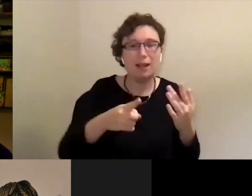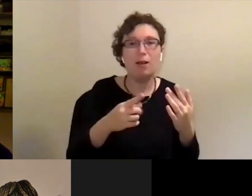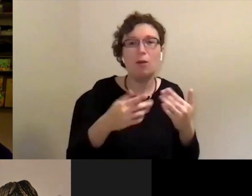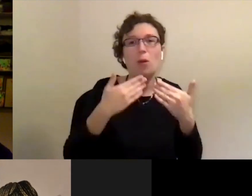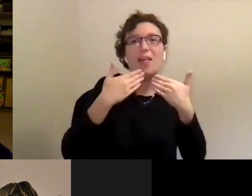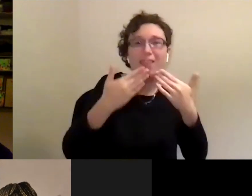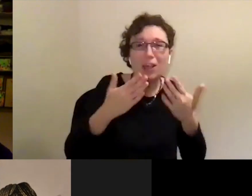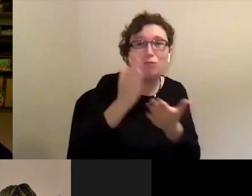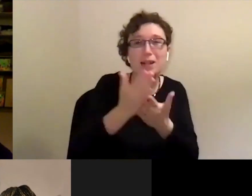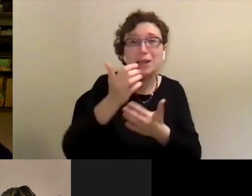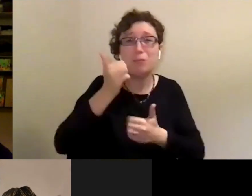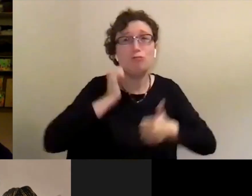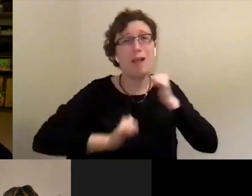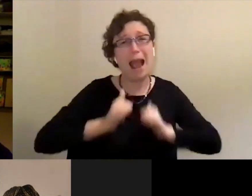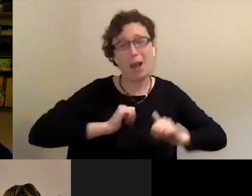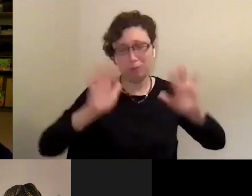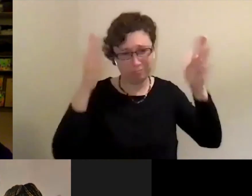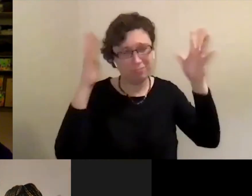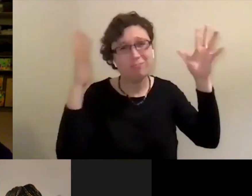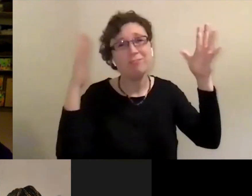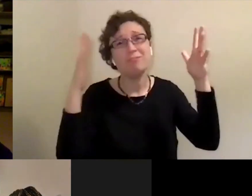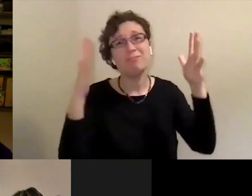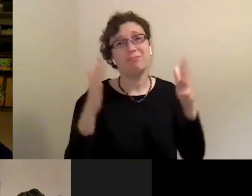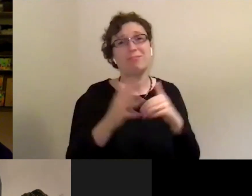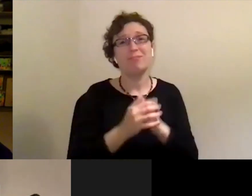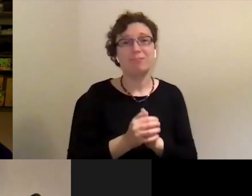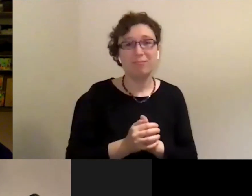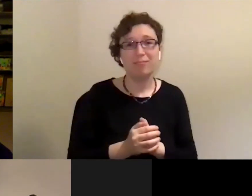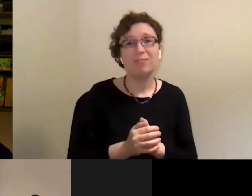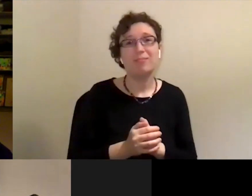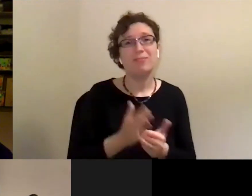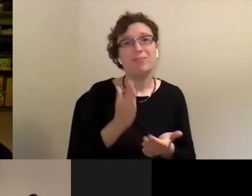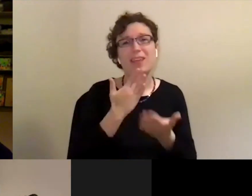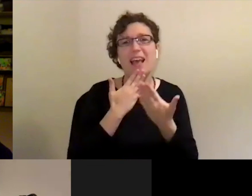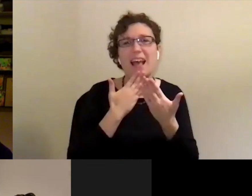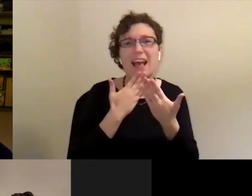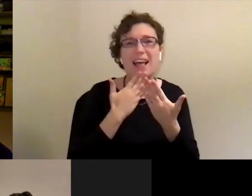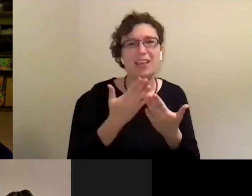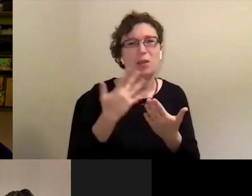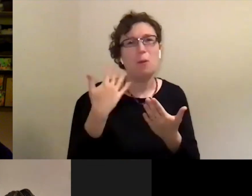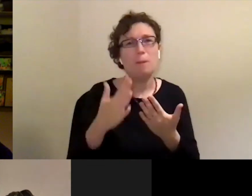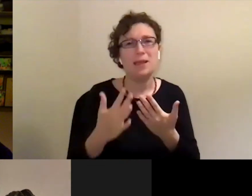you. Great idea. Thank you. So very inspirational.